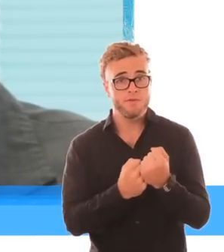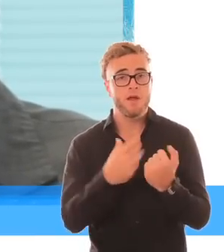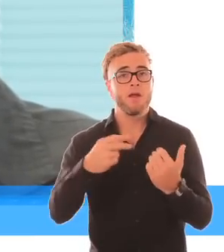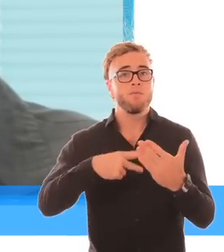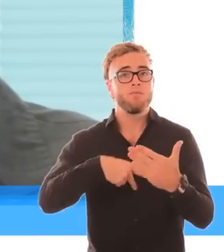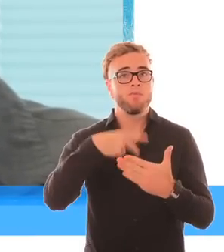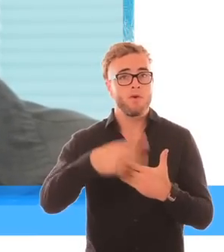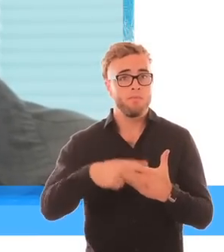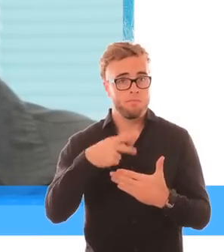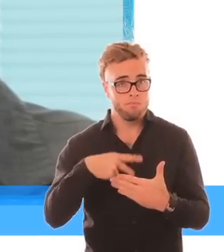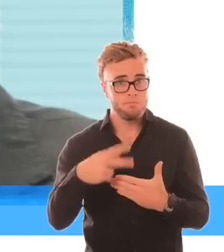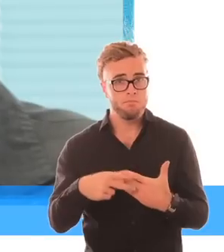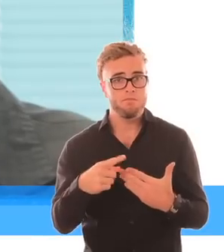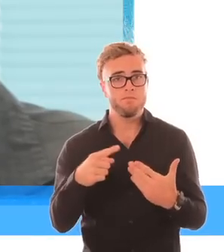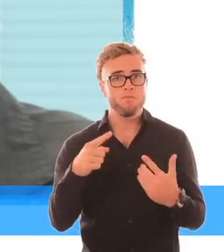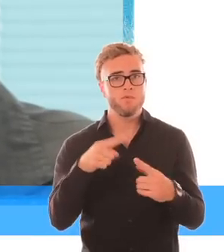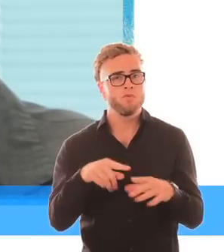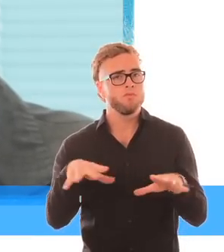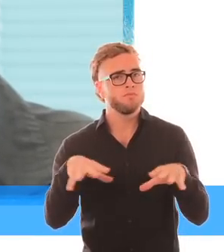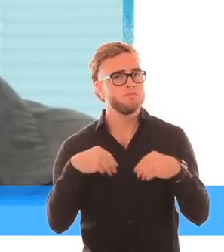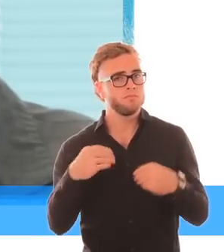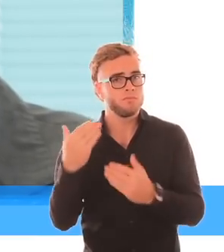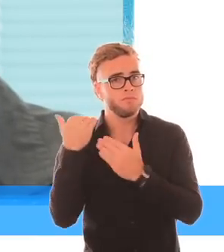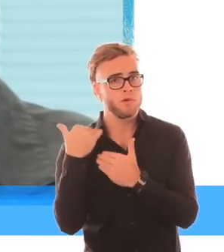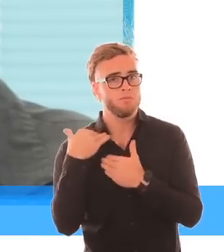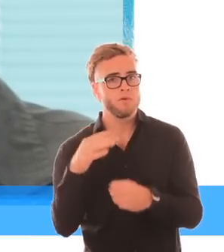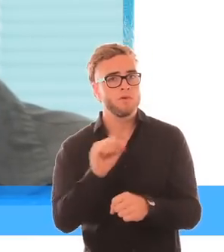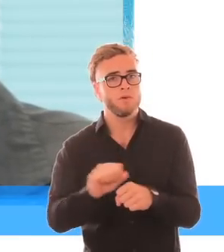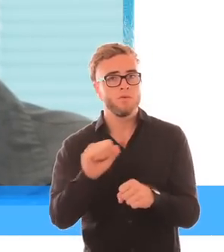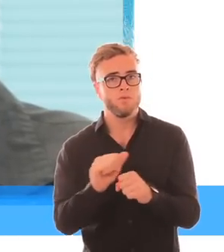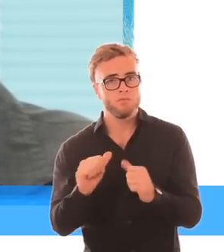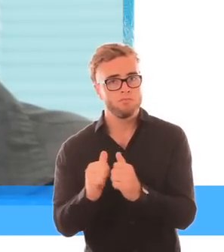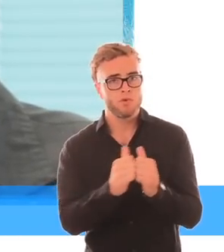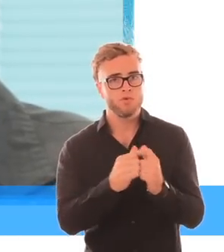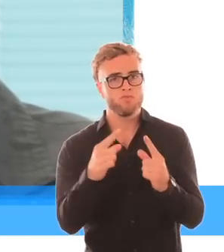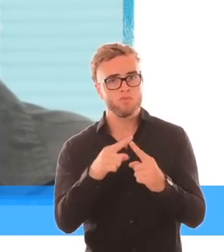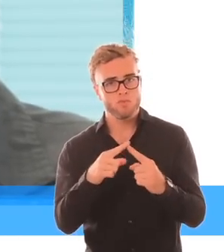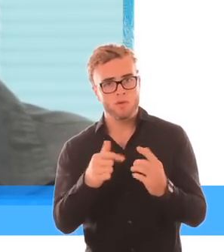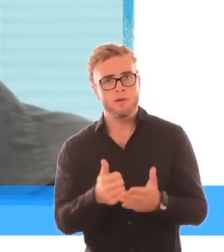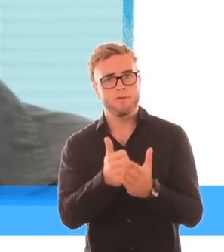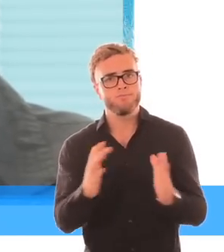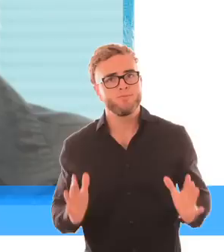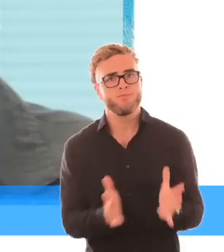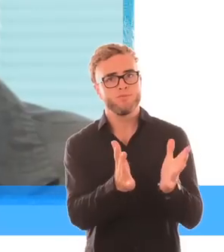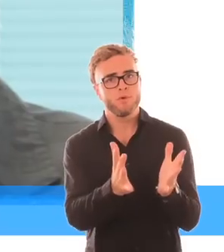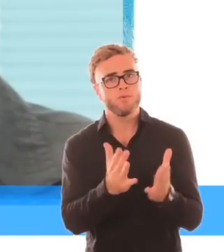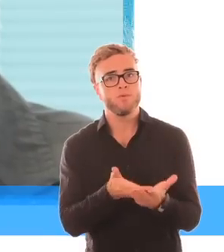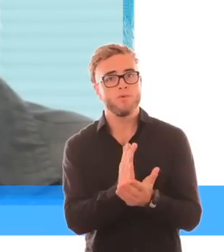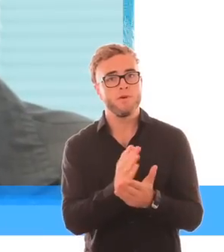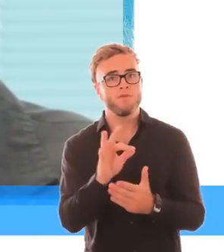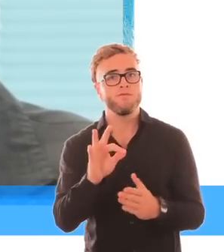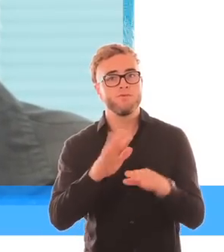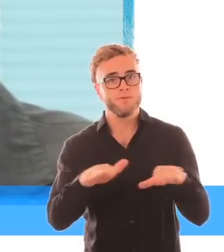role, to take on this responsibility and work to advance the rights of children with disabilities everywhere